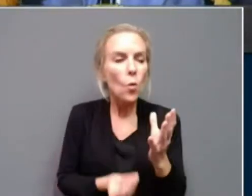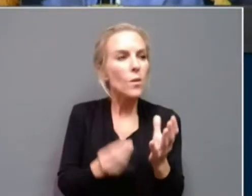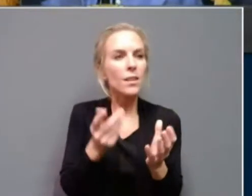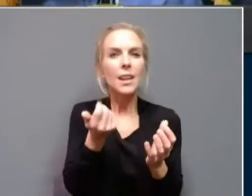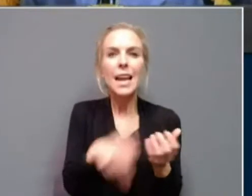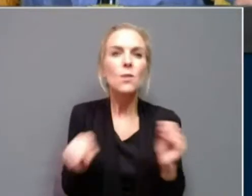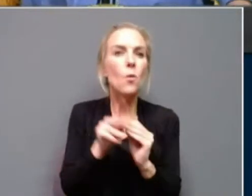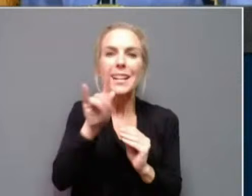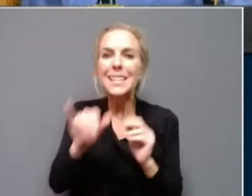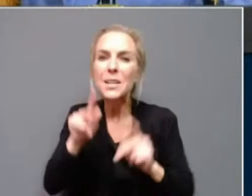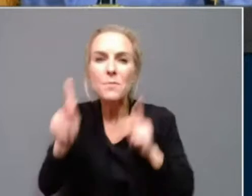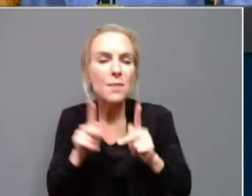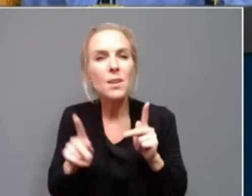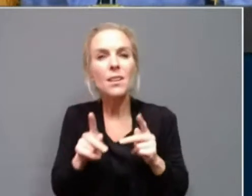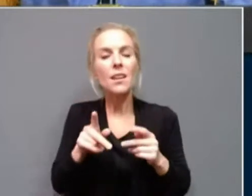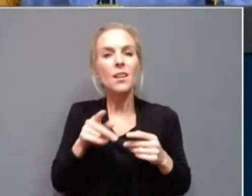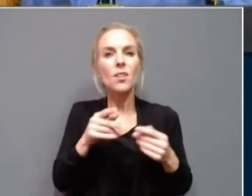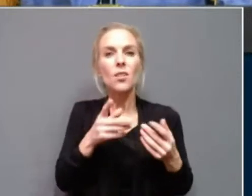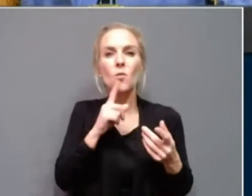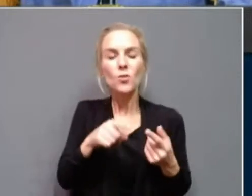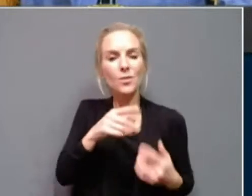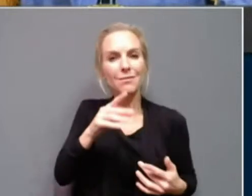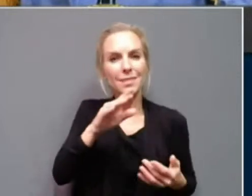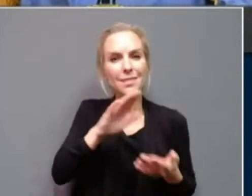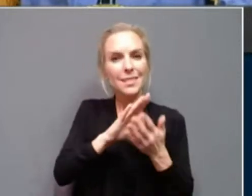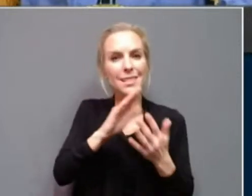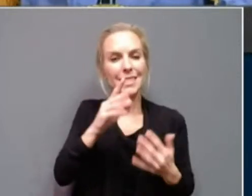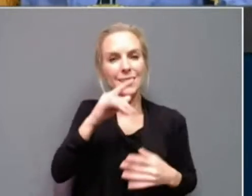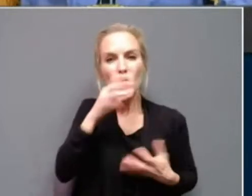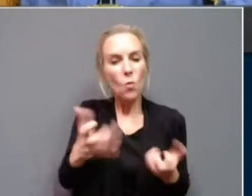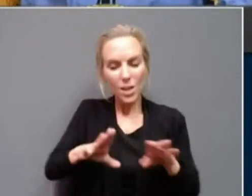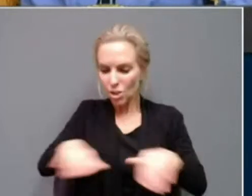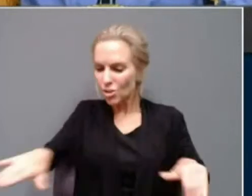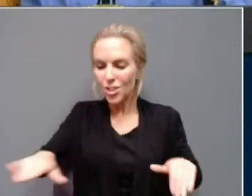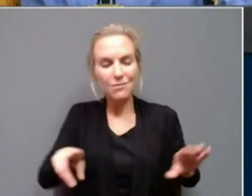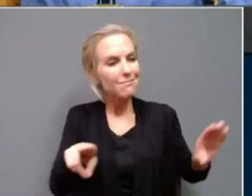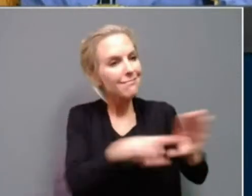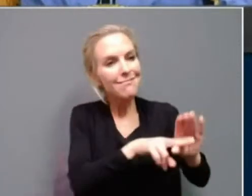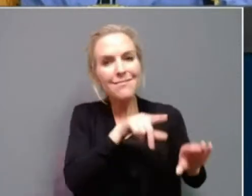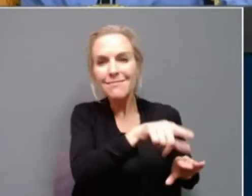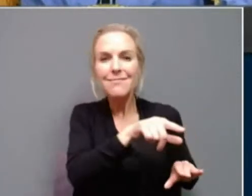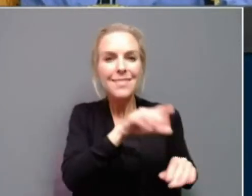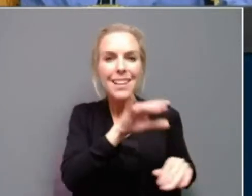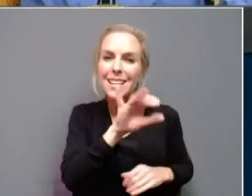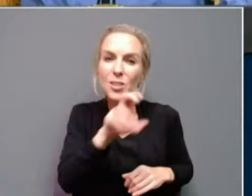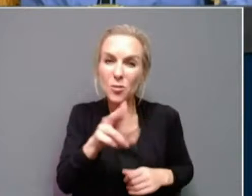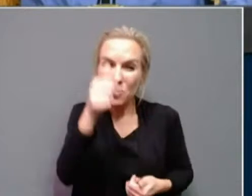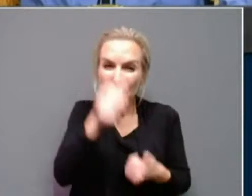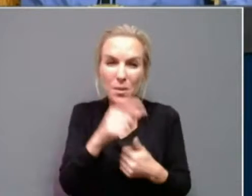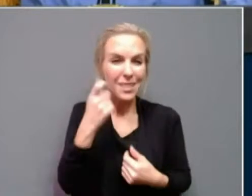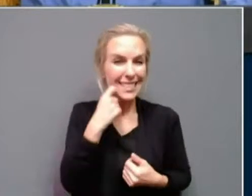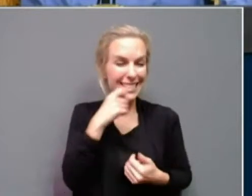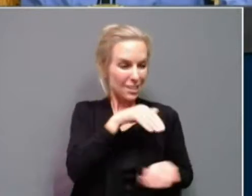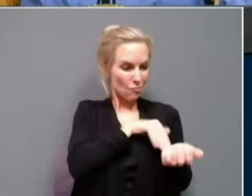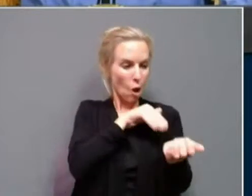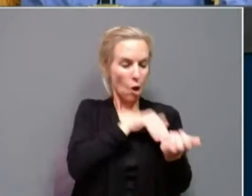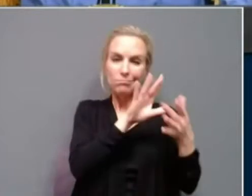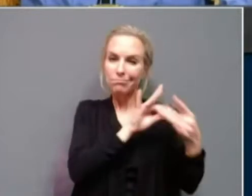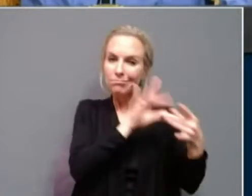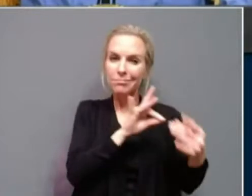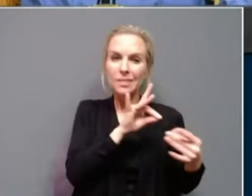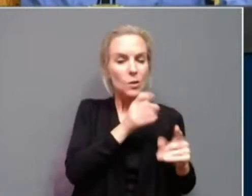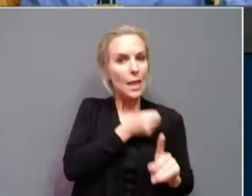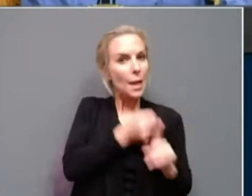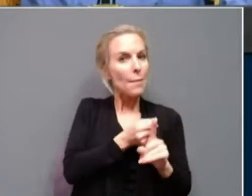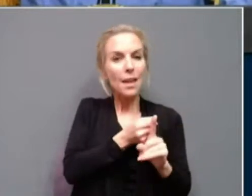have kids going in to an ICU. Remember the doctor today talked about the long-term impacts of COVID too. It's not just